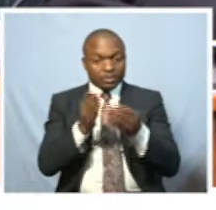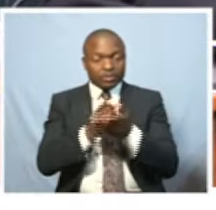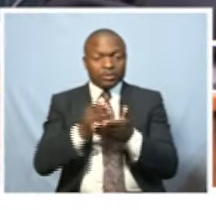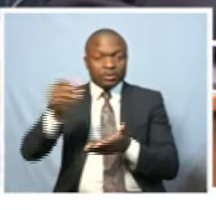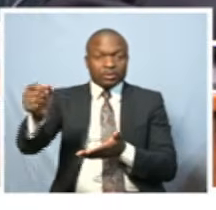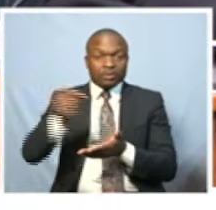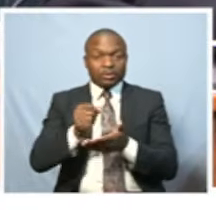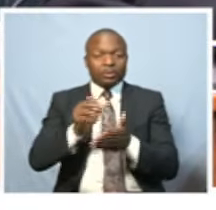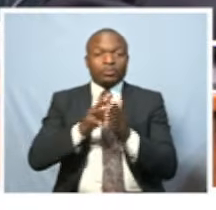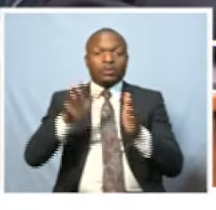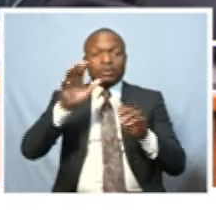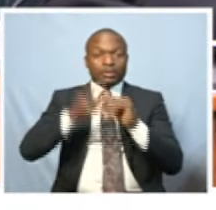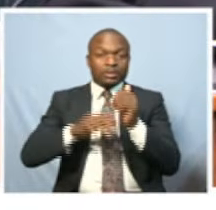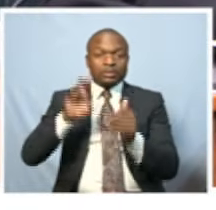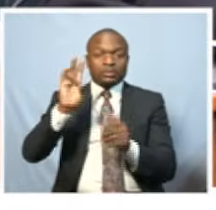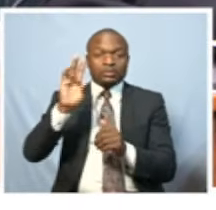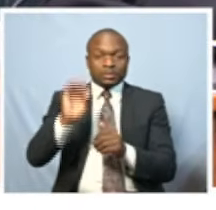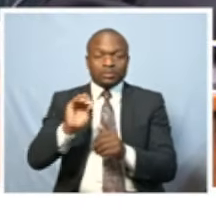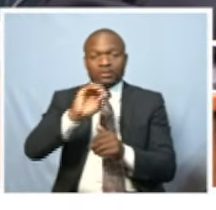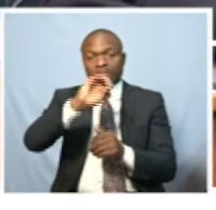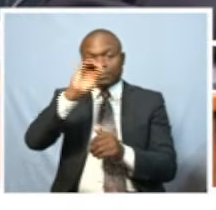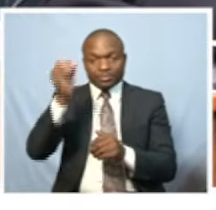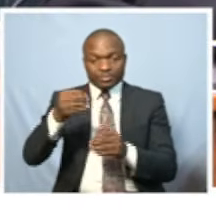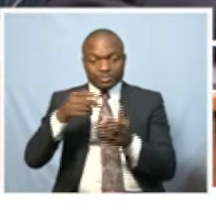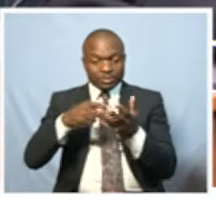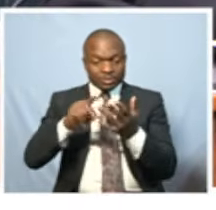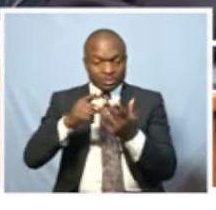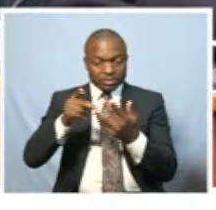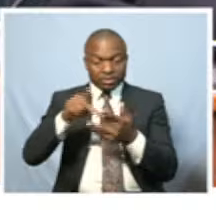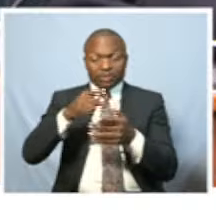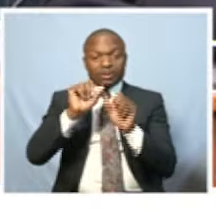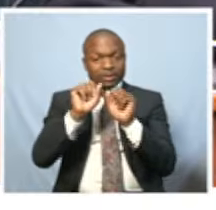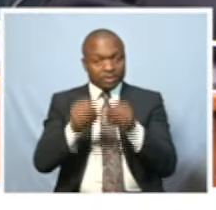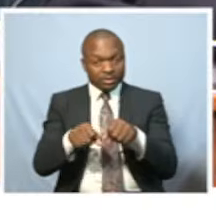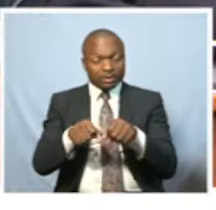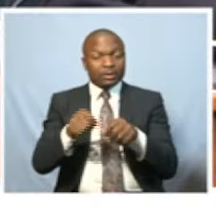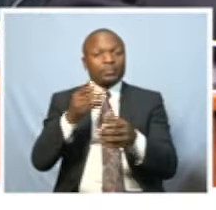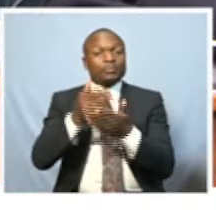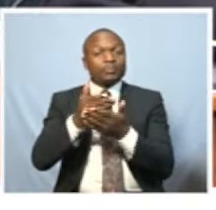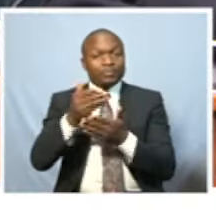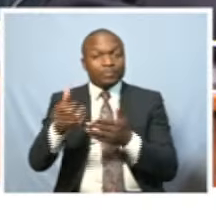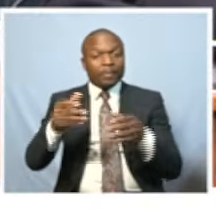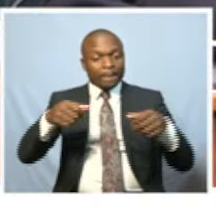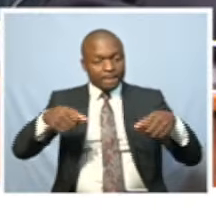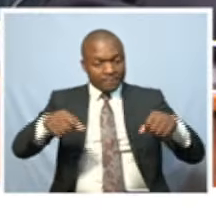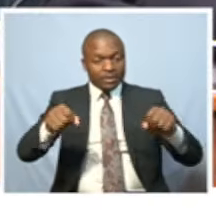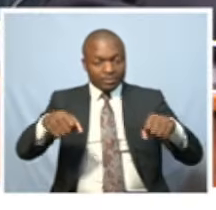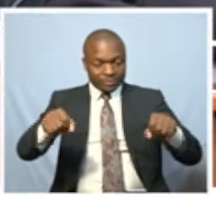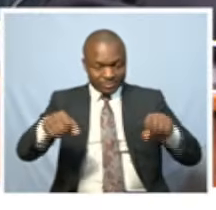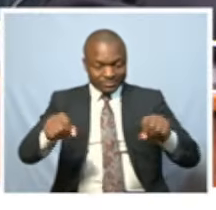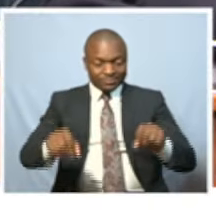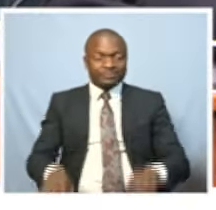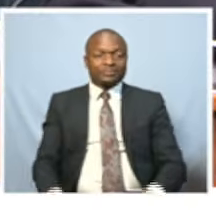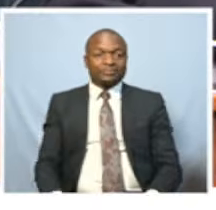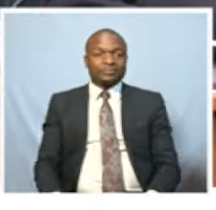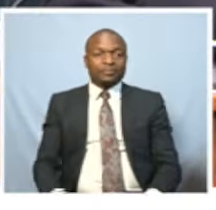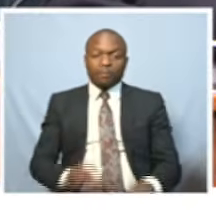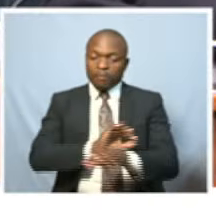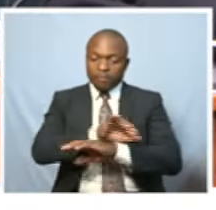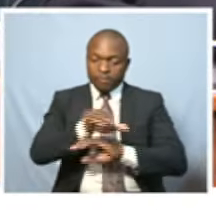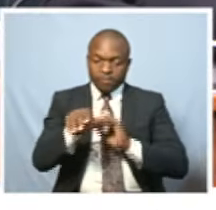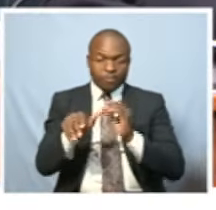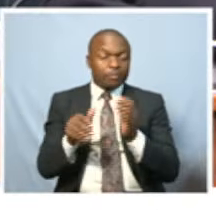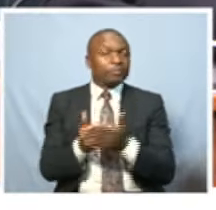70% of the population? Can we buy motorcycles for